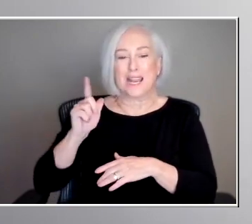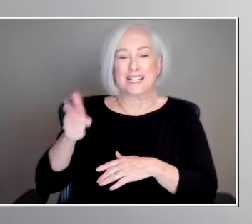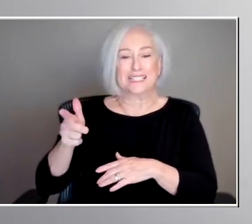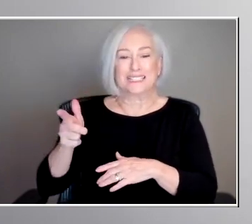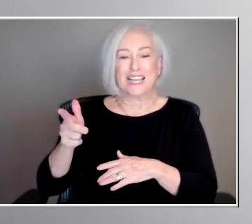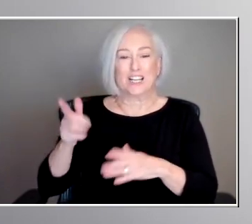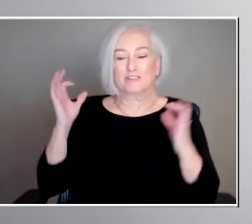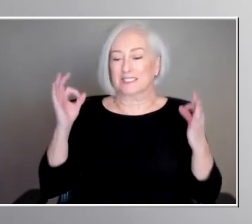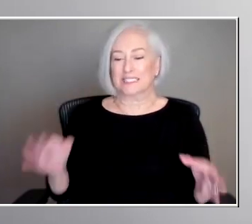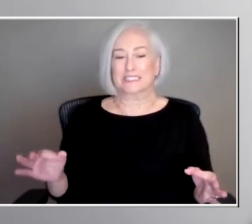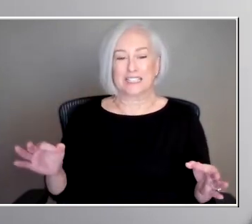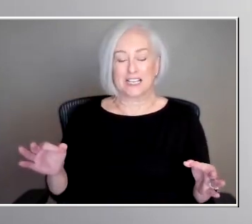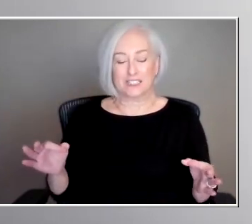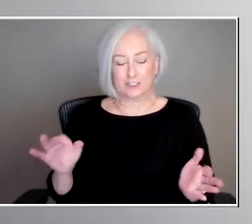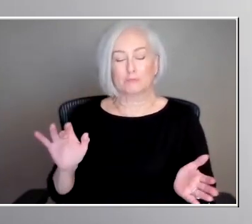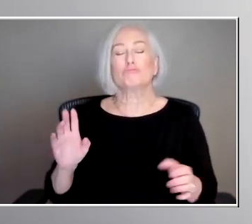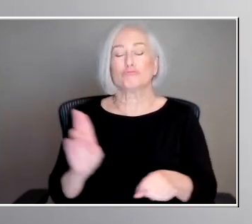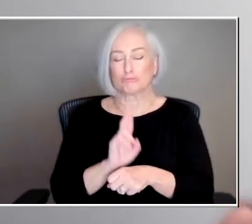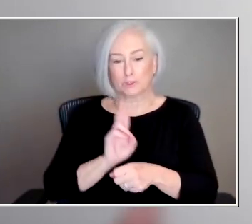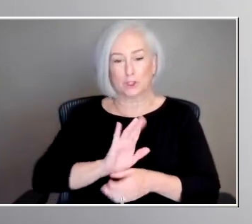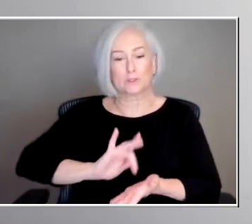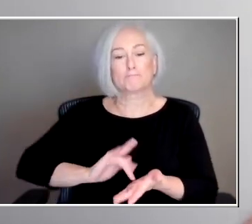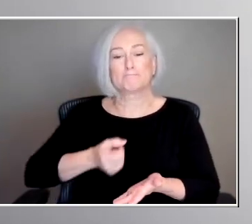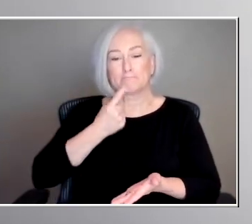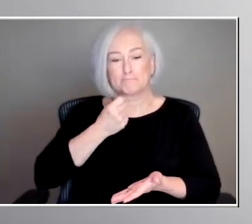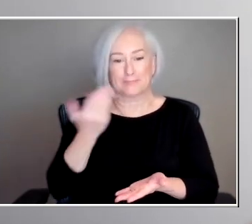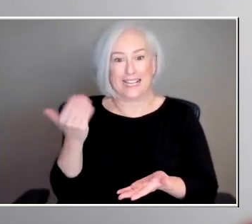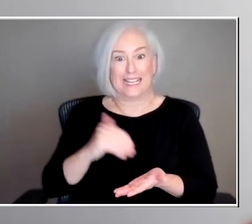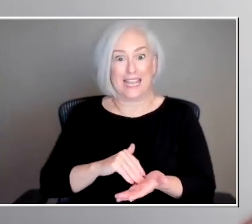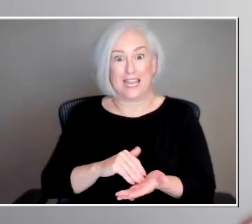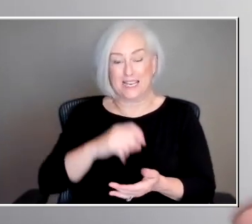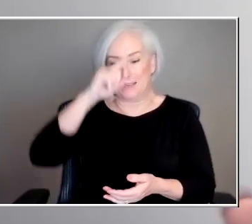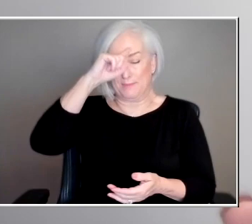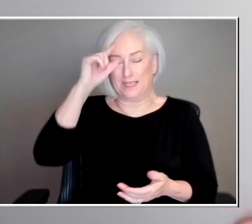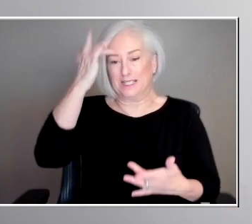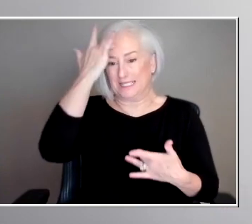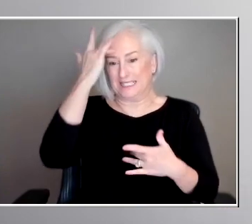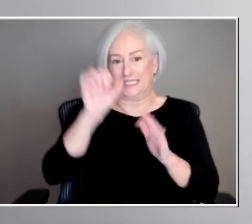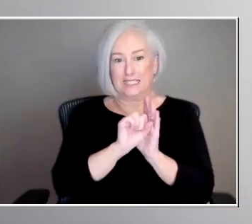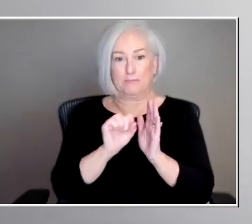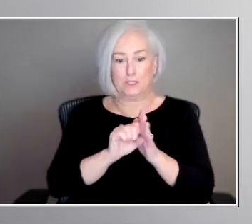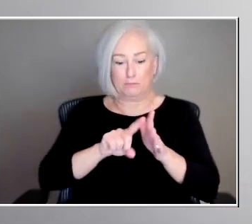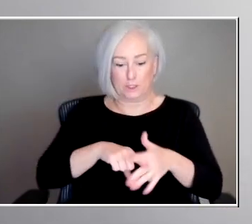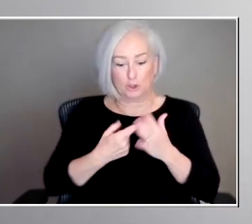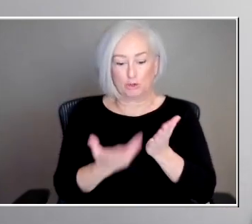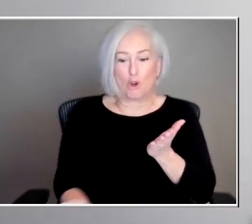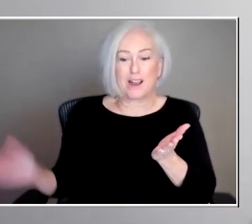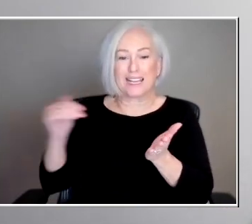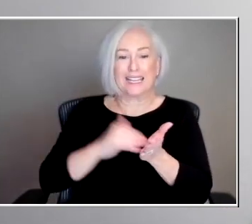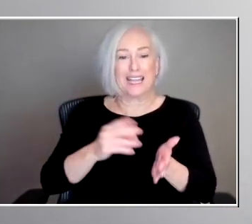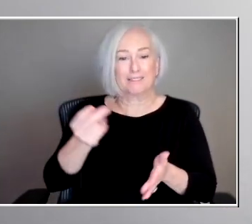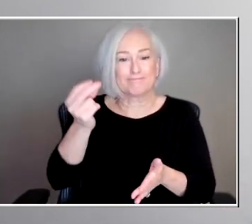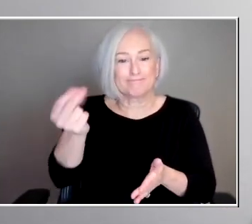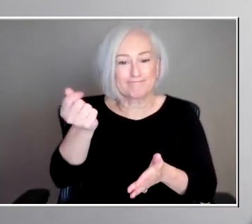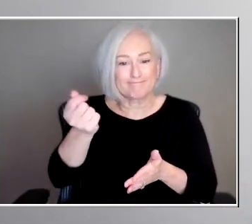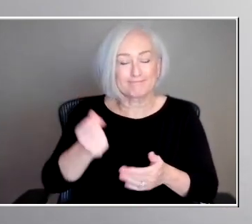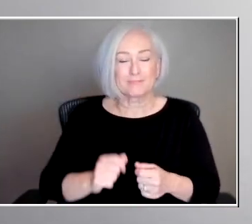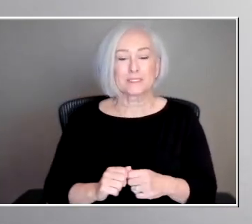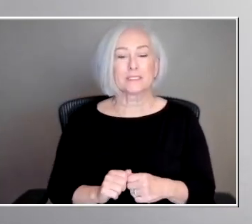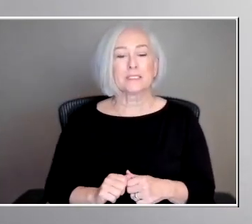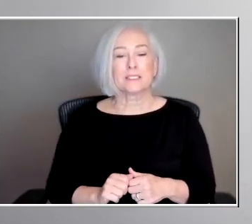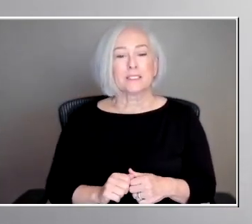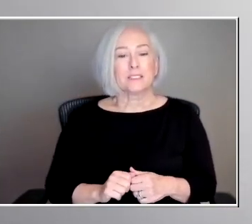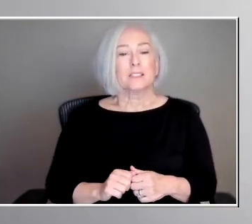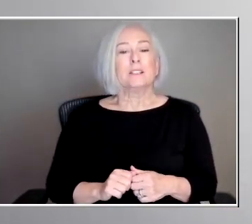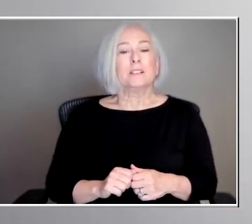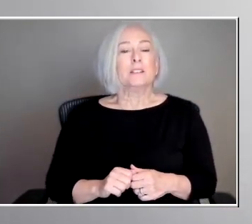I just decided to go back on because my symptoms started to come back pretty much immediately. And so